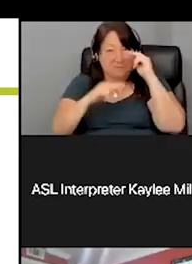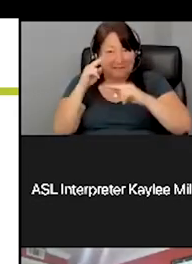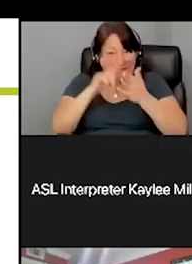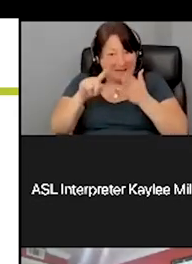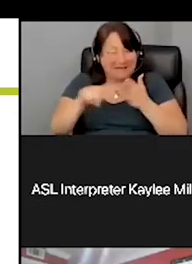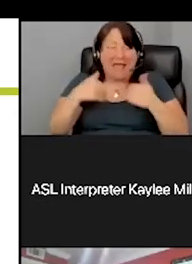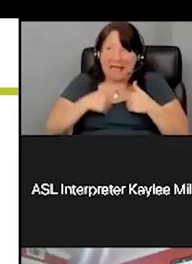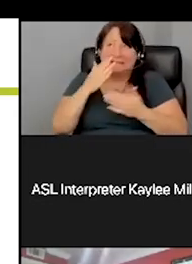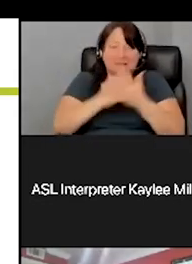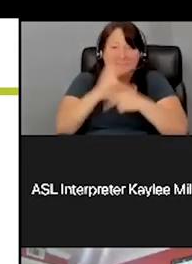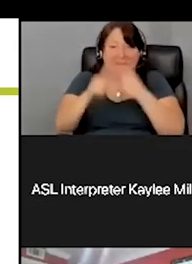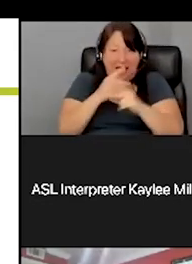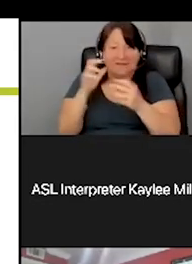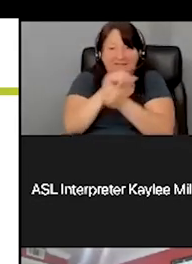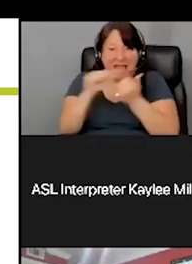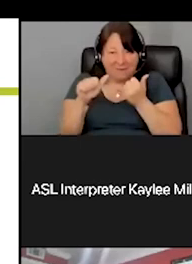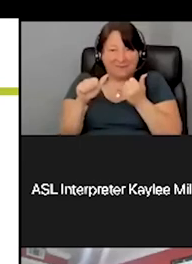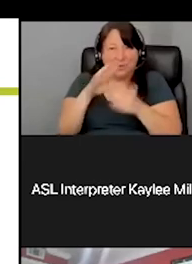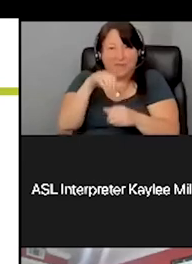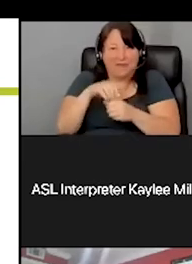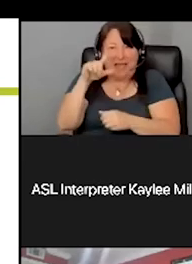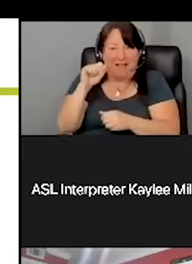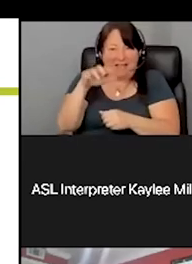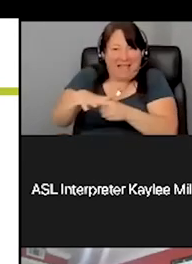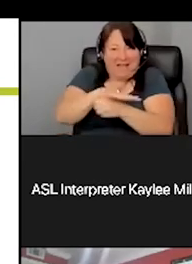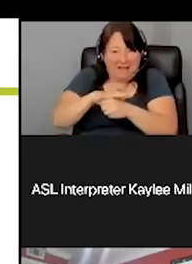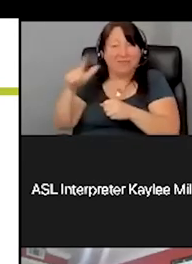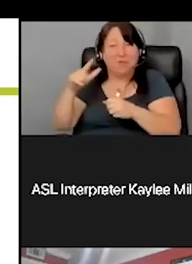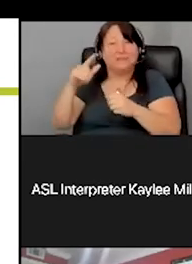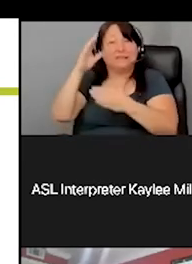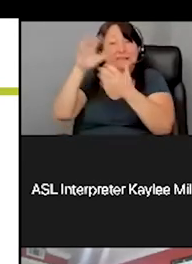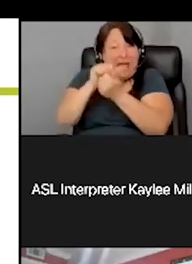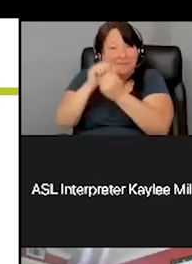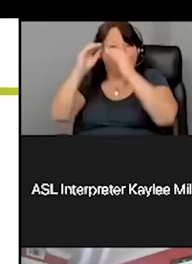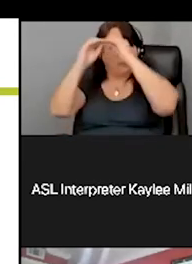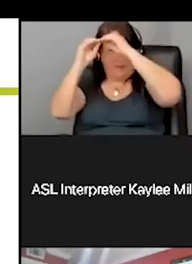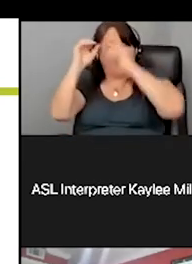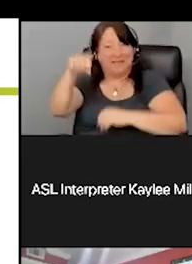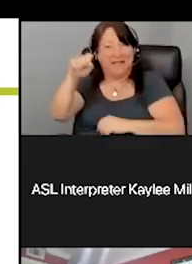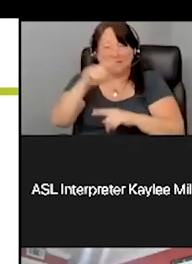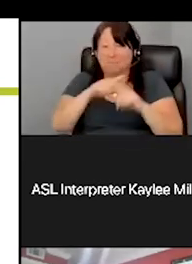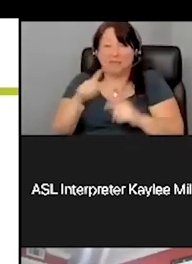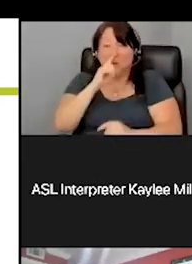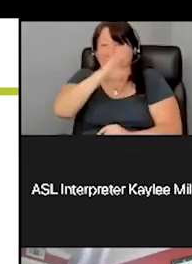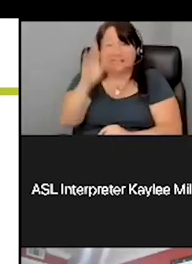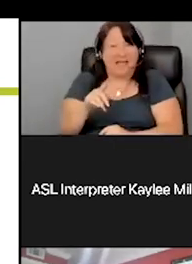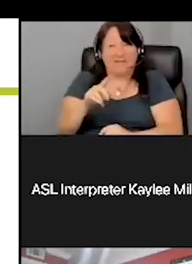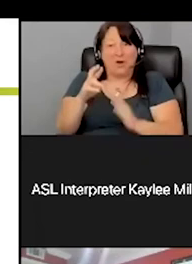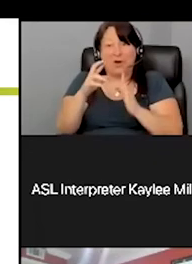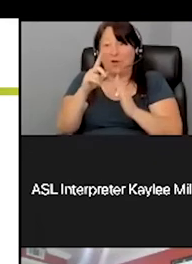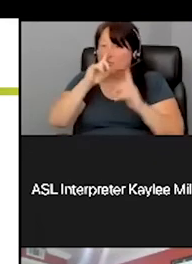some level of damage in the LA area, and those were repaired. But unfortunately, there was never an ordinance in the city of